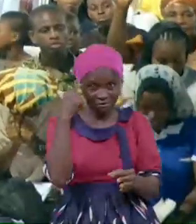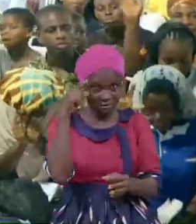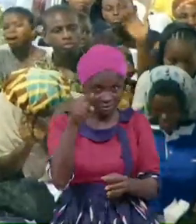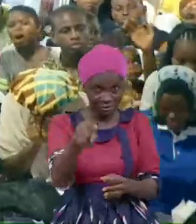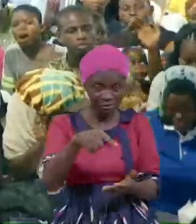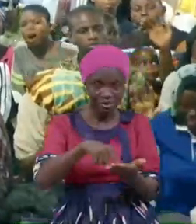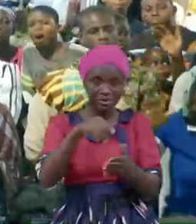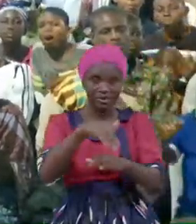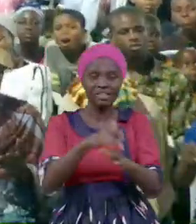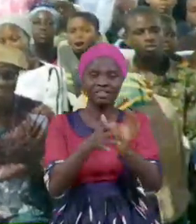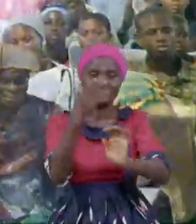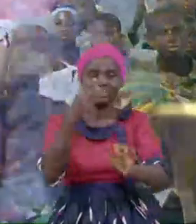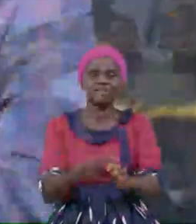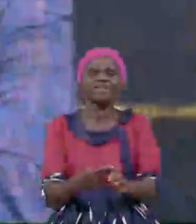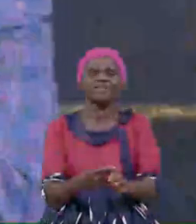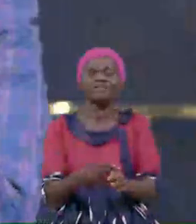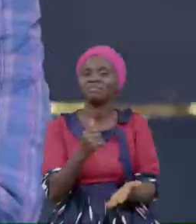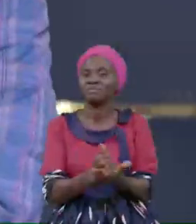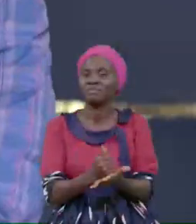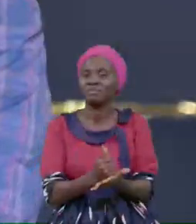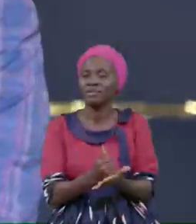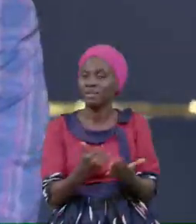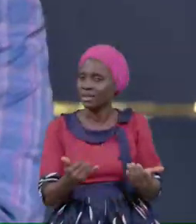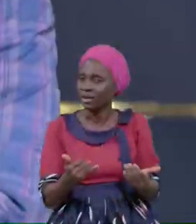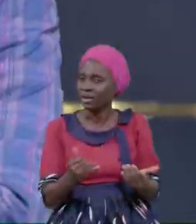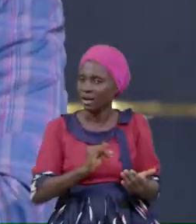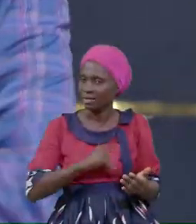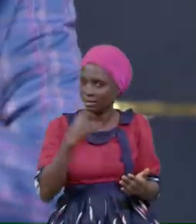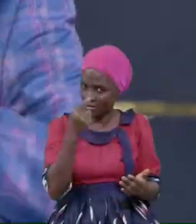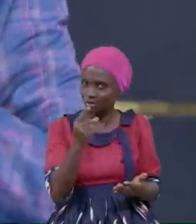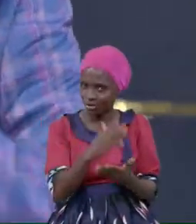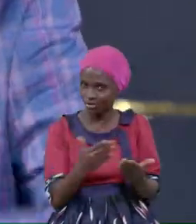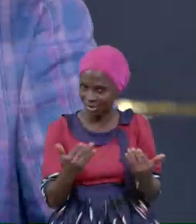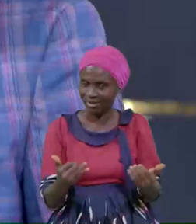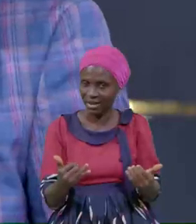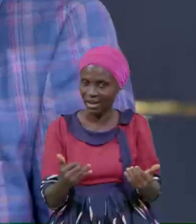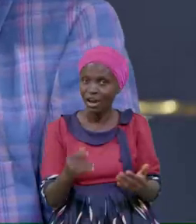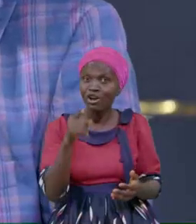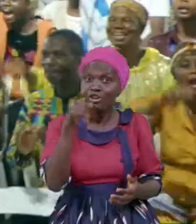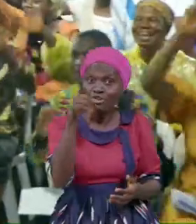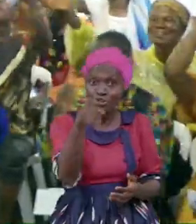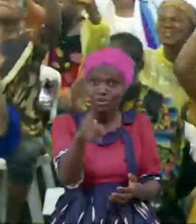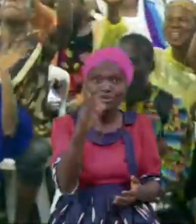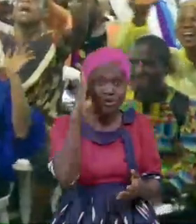I tell you something? You will get exactly what I have got.